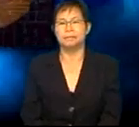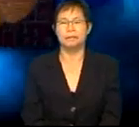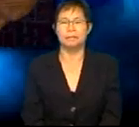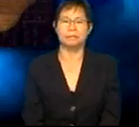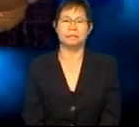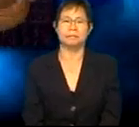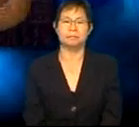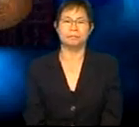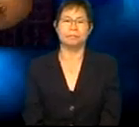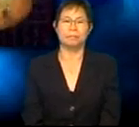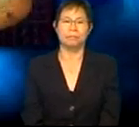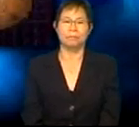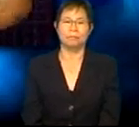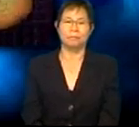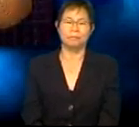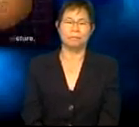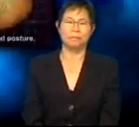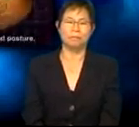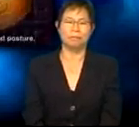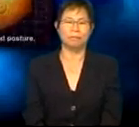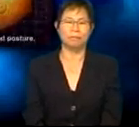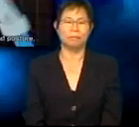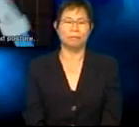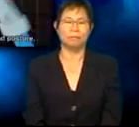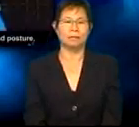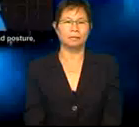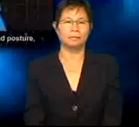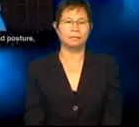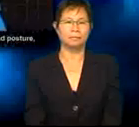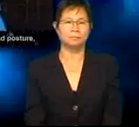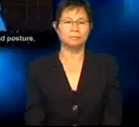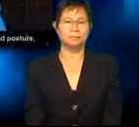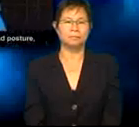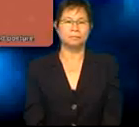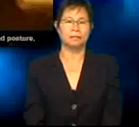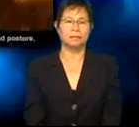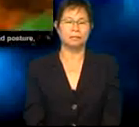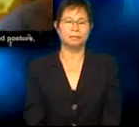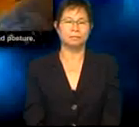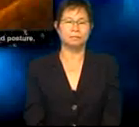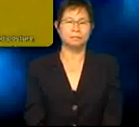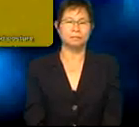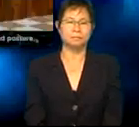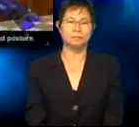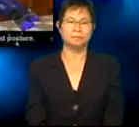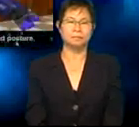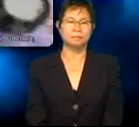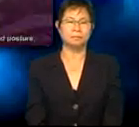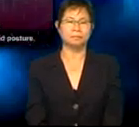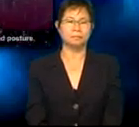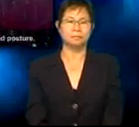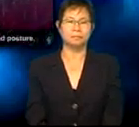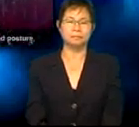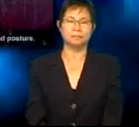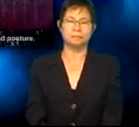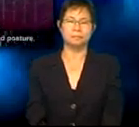Cerebellum is the second largest part. Coordinates all muscles, balance and posture. The